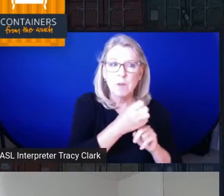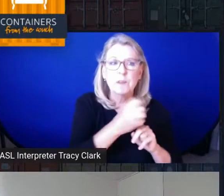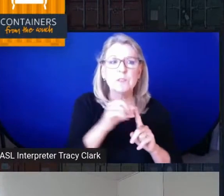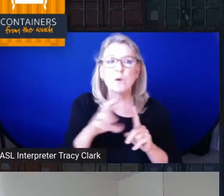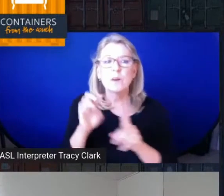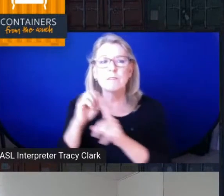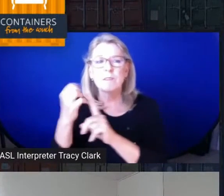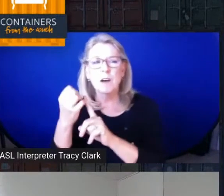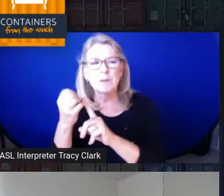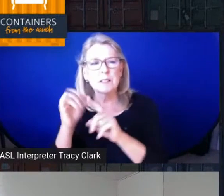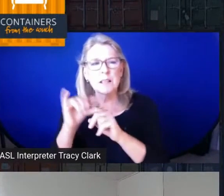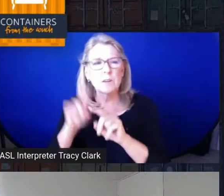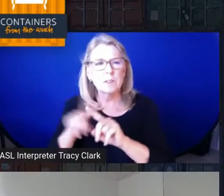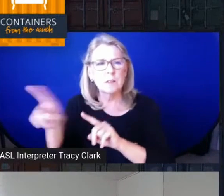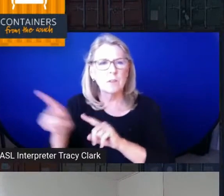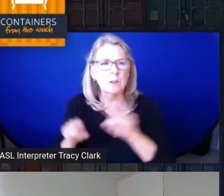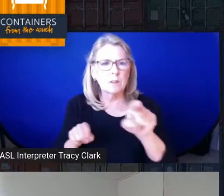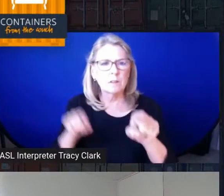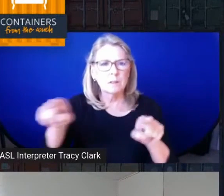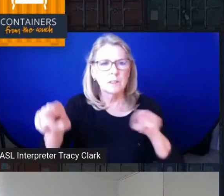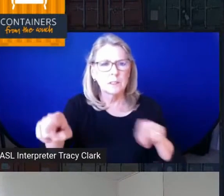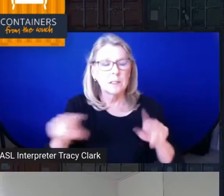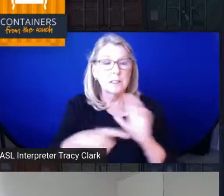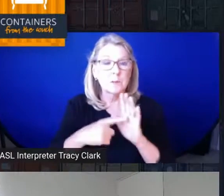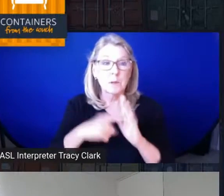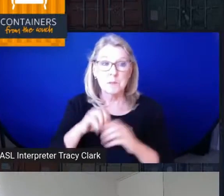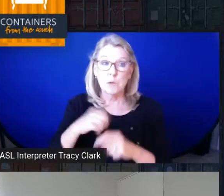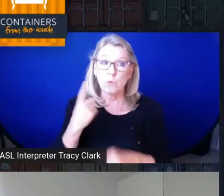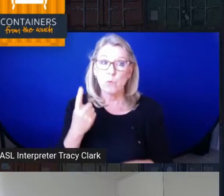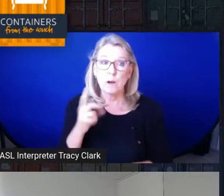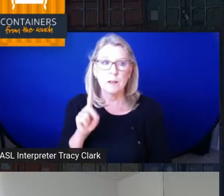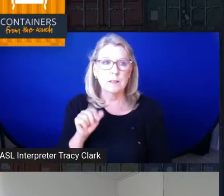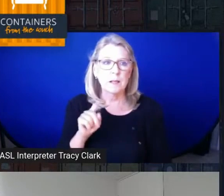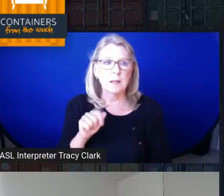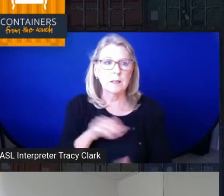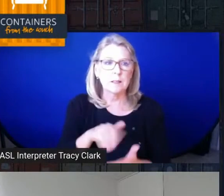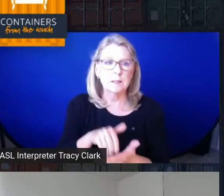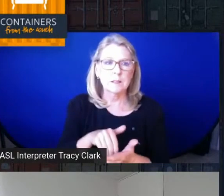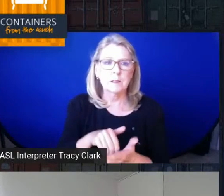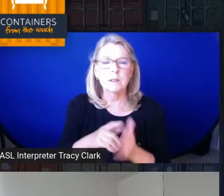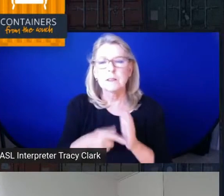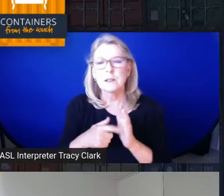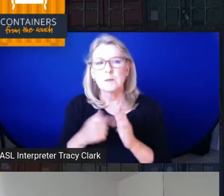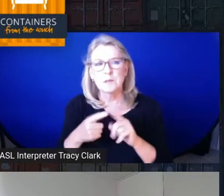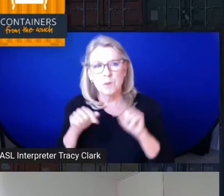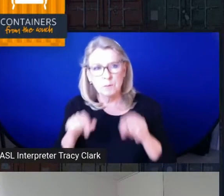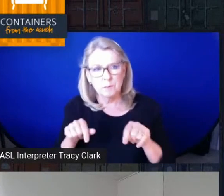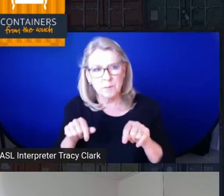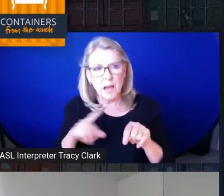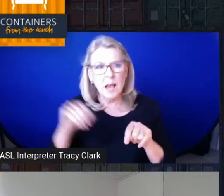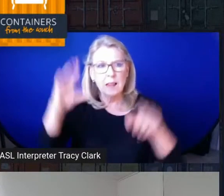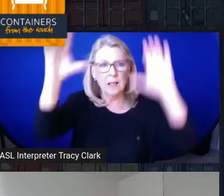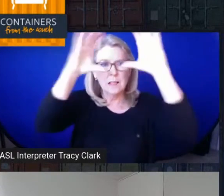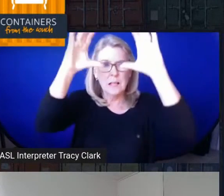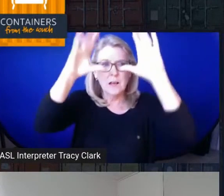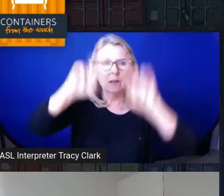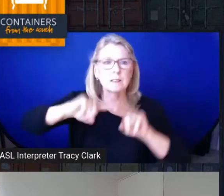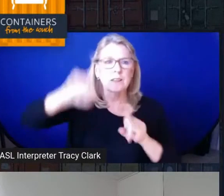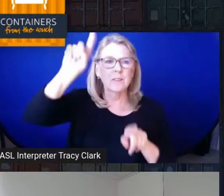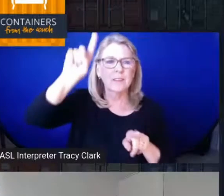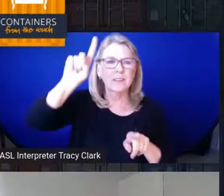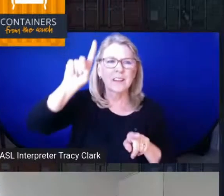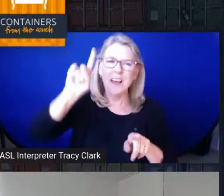another. Sometimes in their own data center, sometimes they want to burst to the cloud, sometimes places. And I think that that's a form of hybrid computing because it means